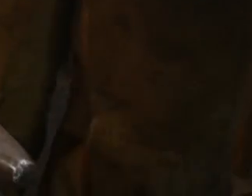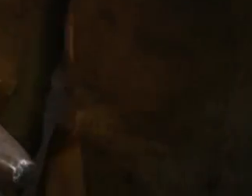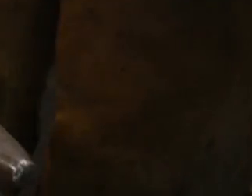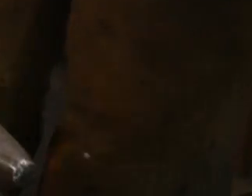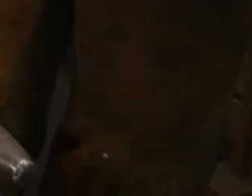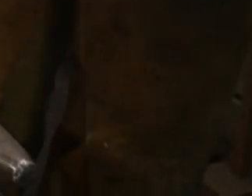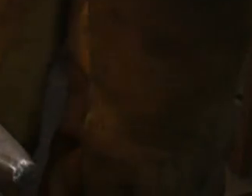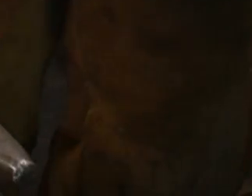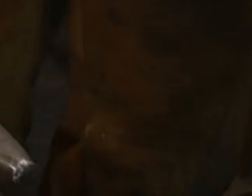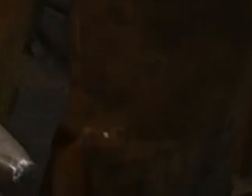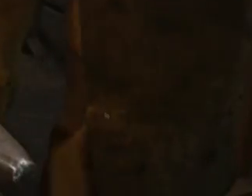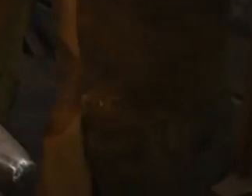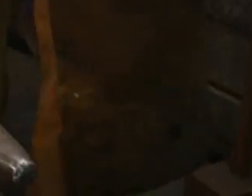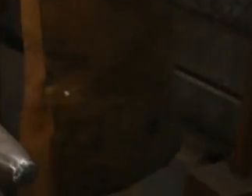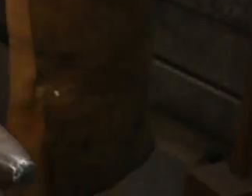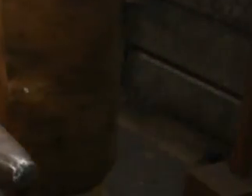hot.